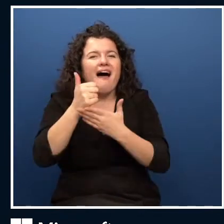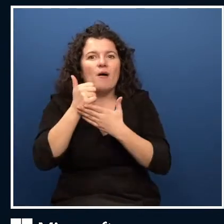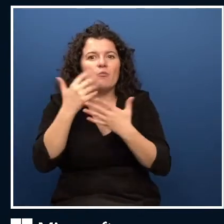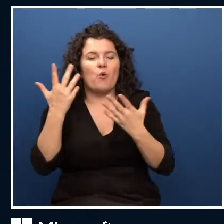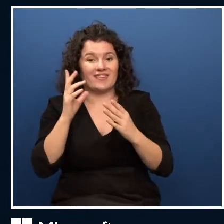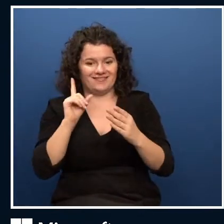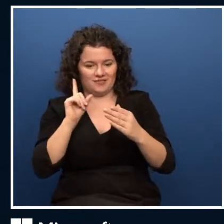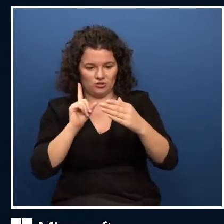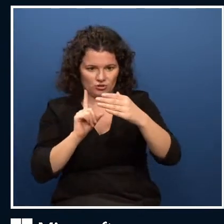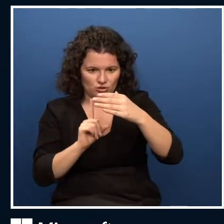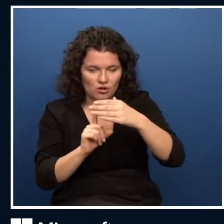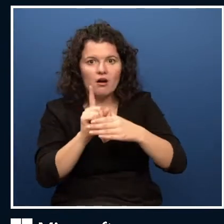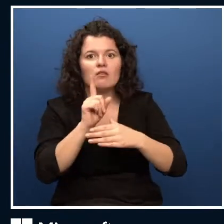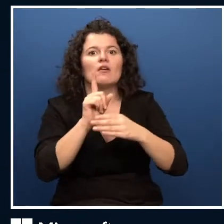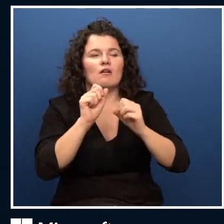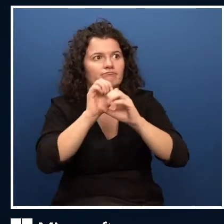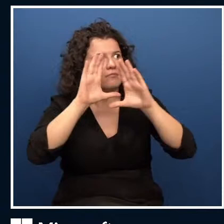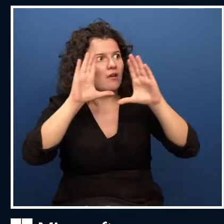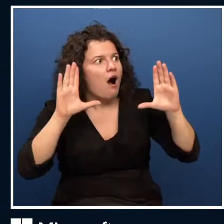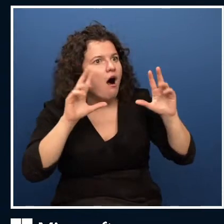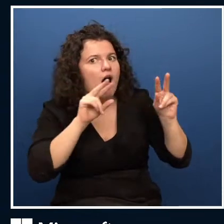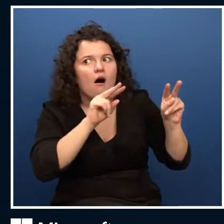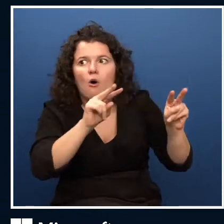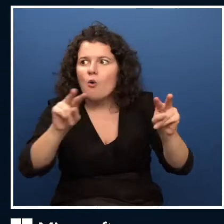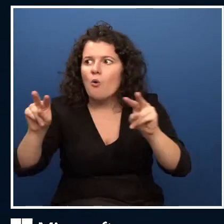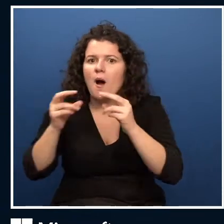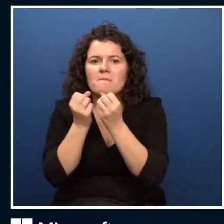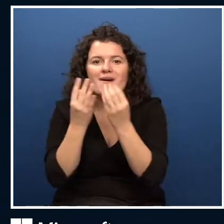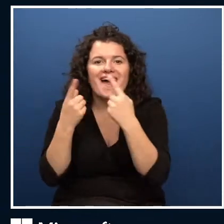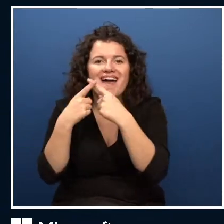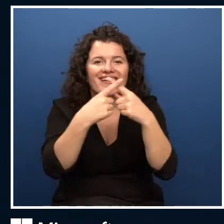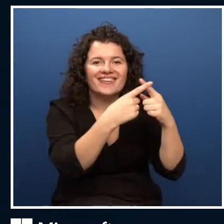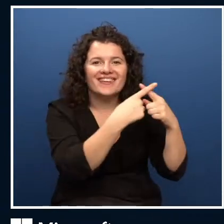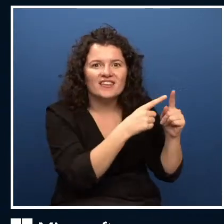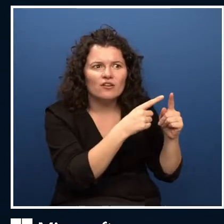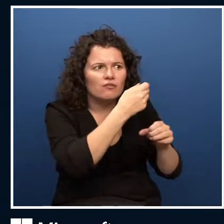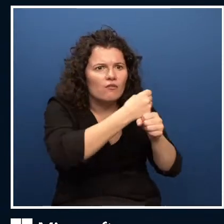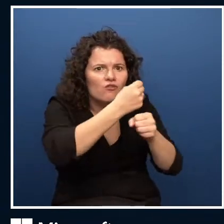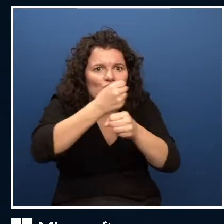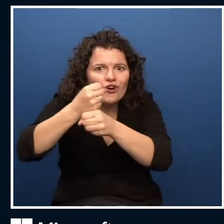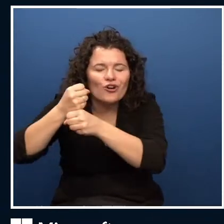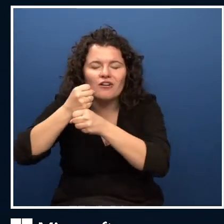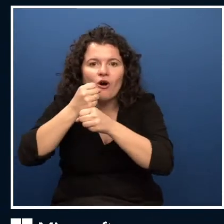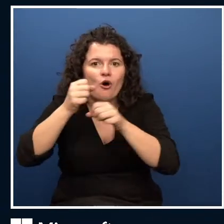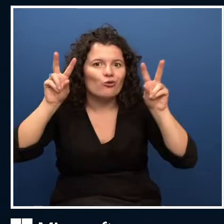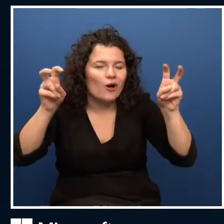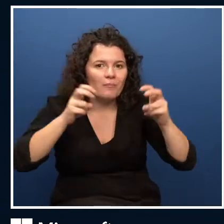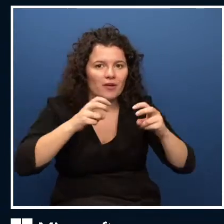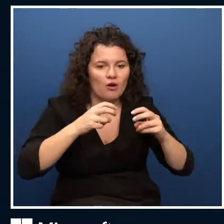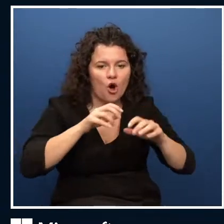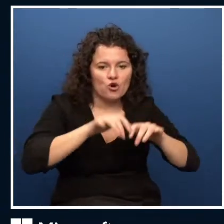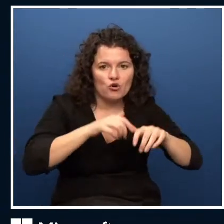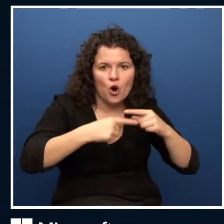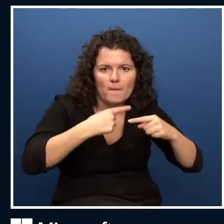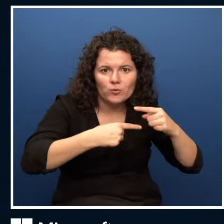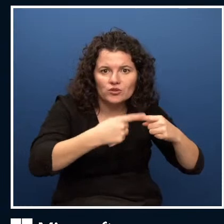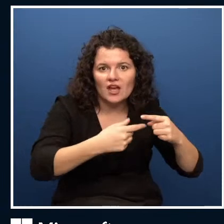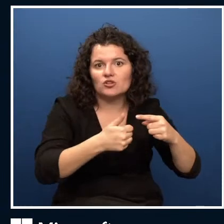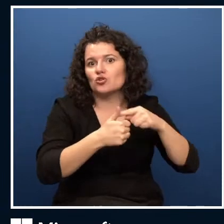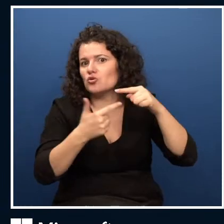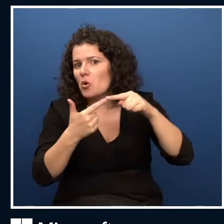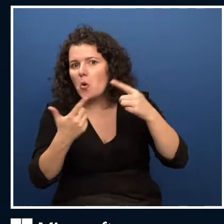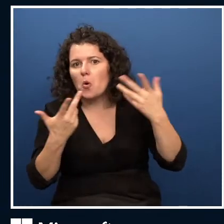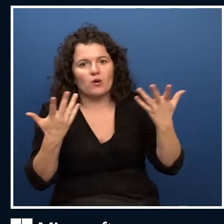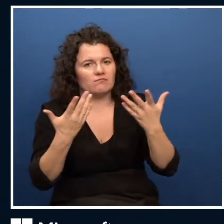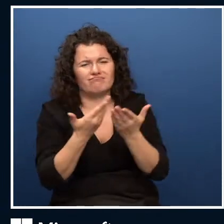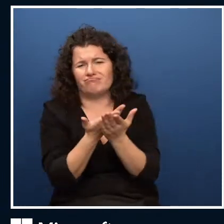learn together. Like they try to build projects, they try to compete in certain competitions and certain other events kind of stuffs.